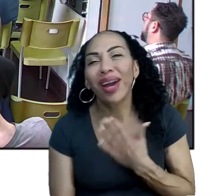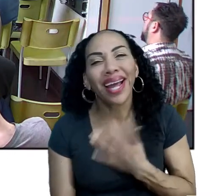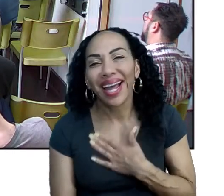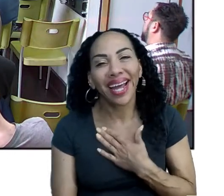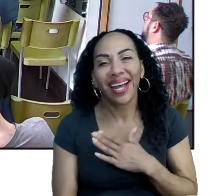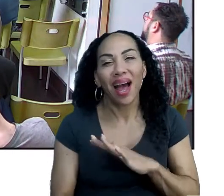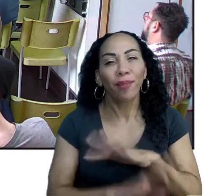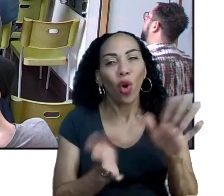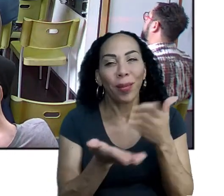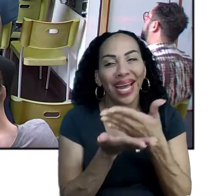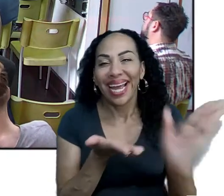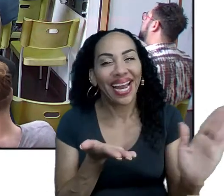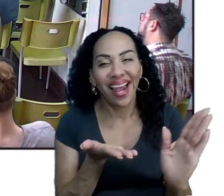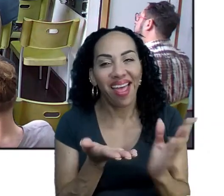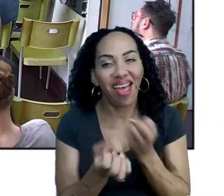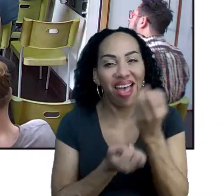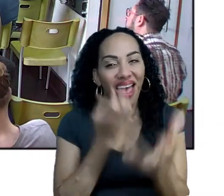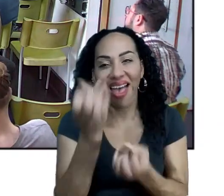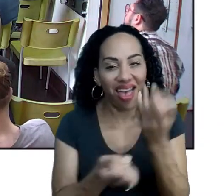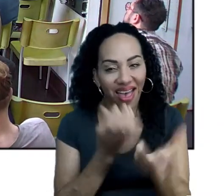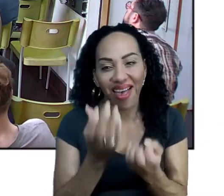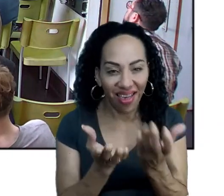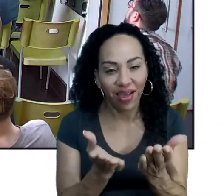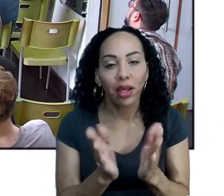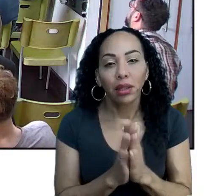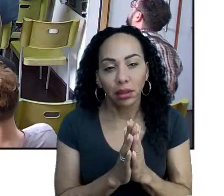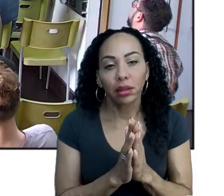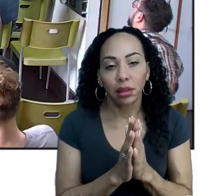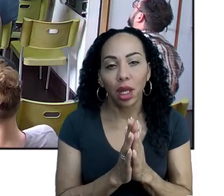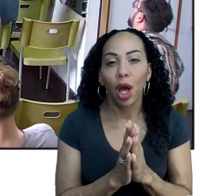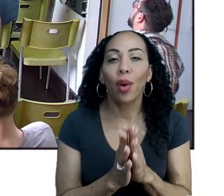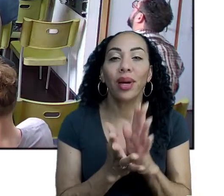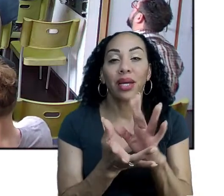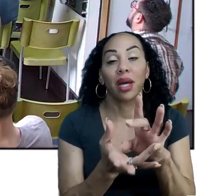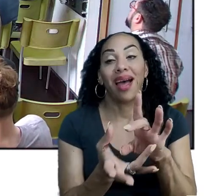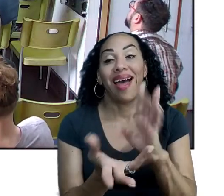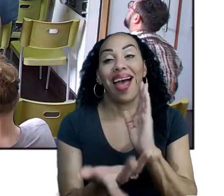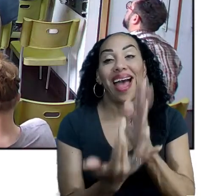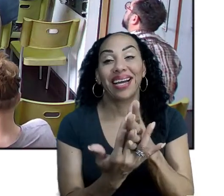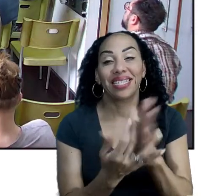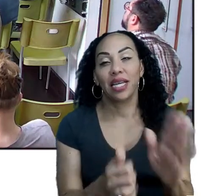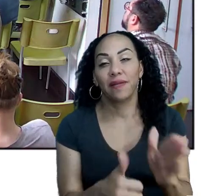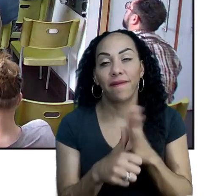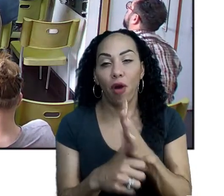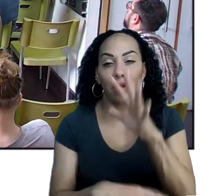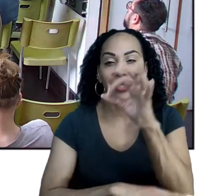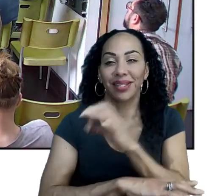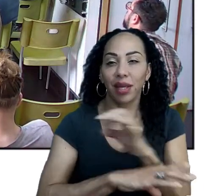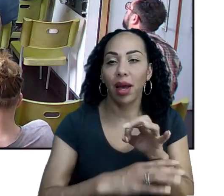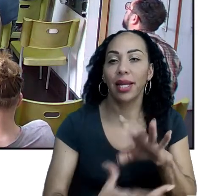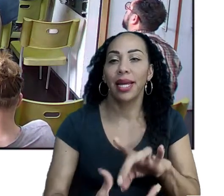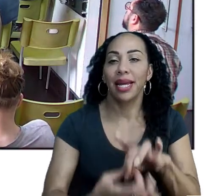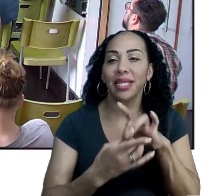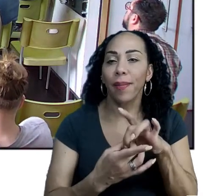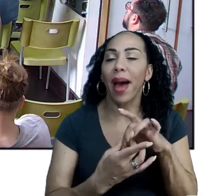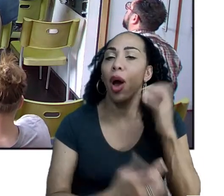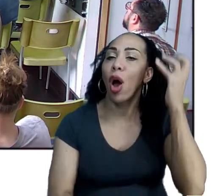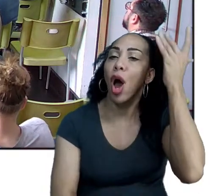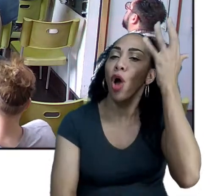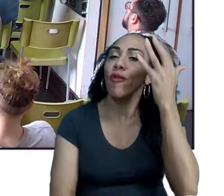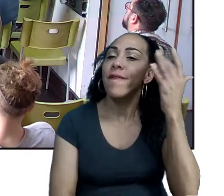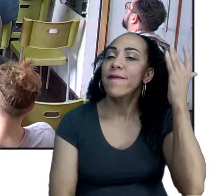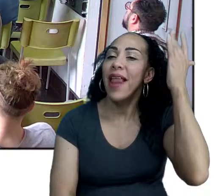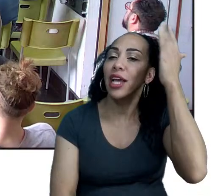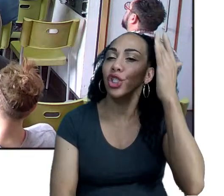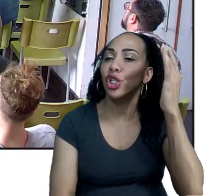but it's more at this point from the Access First design. It was more of a reflection on the limitations of what we'd be doing up to